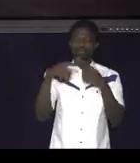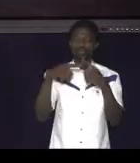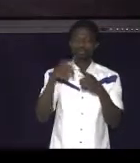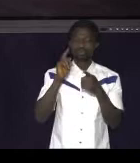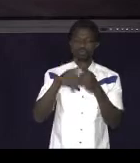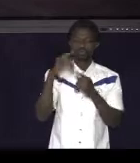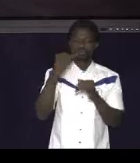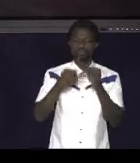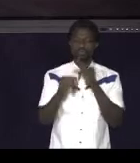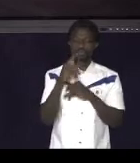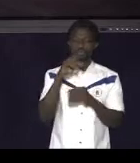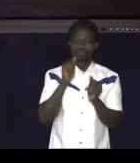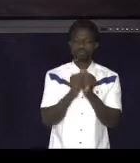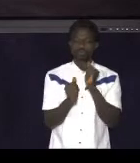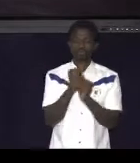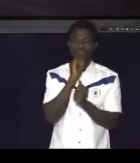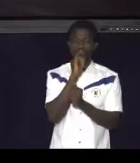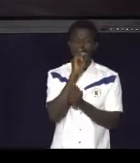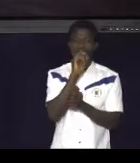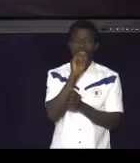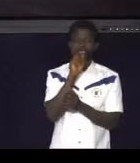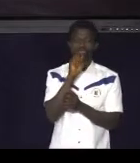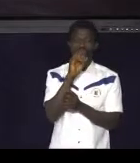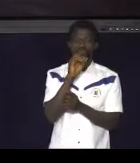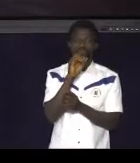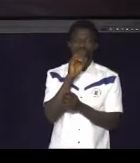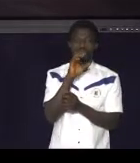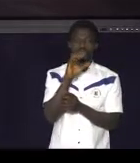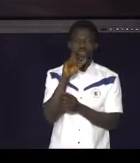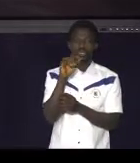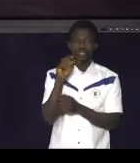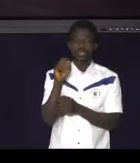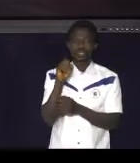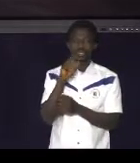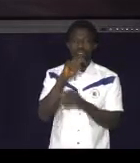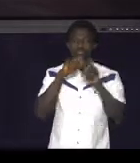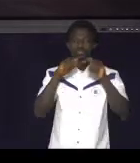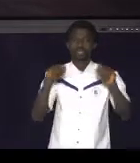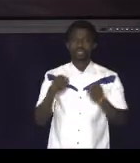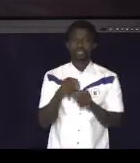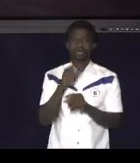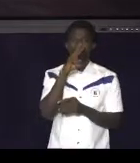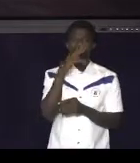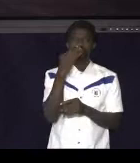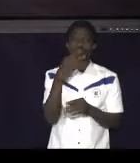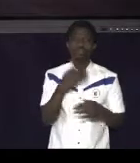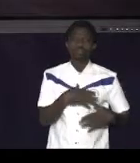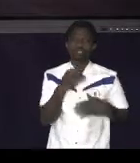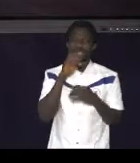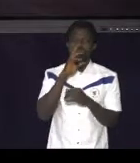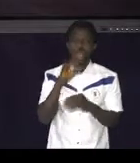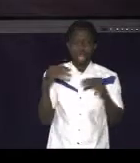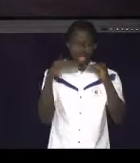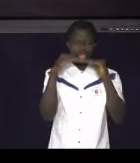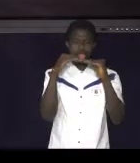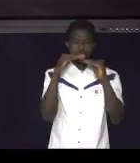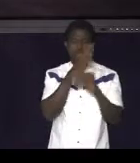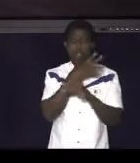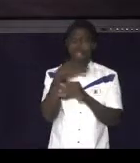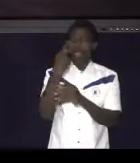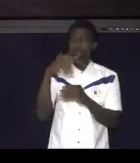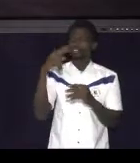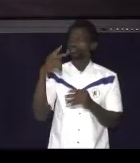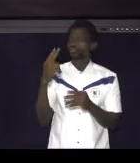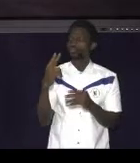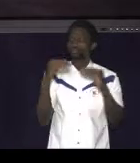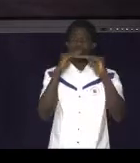one, which is the isosceles triangle. The isosceles triangle has these properties. Two of the sides are equal, and the